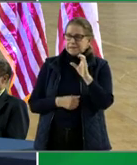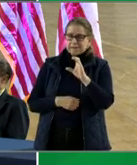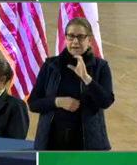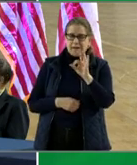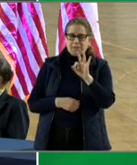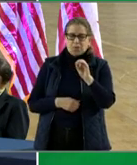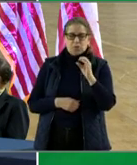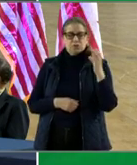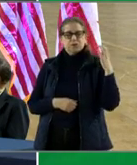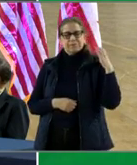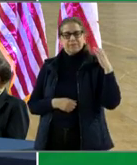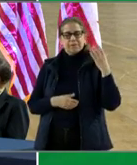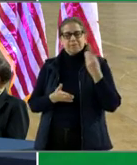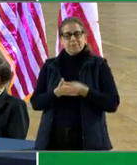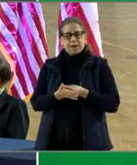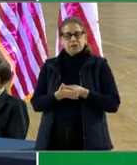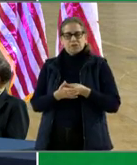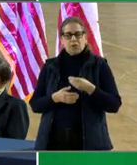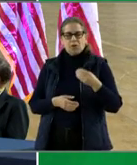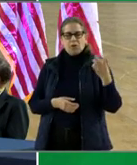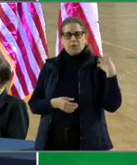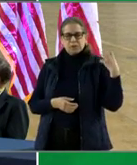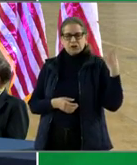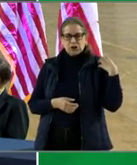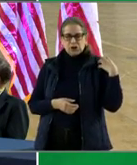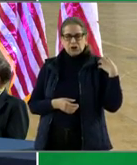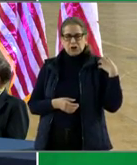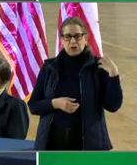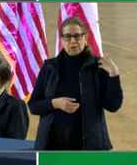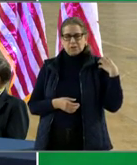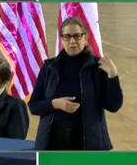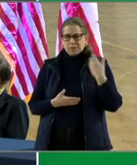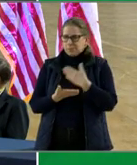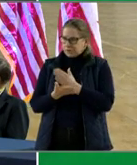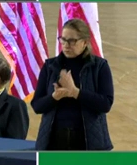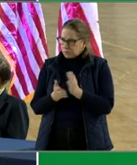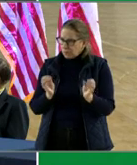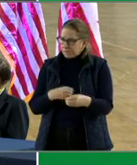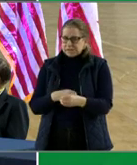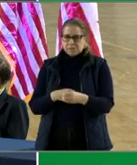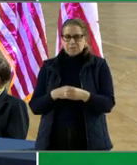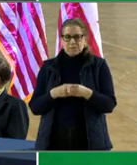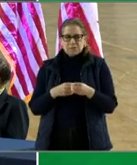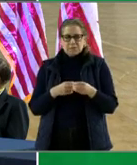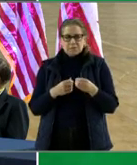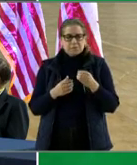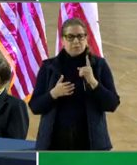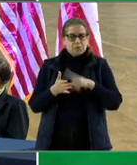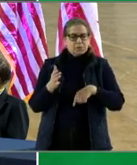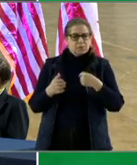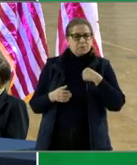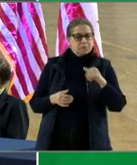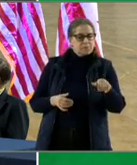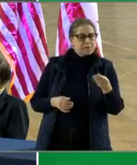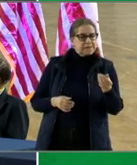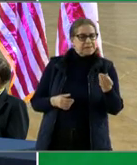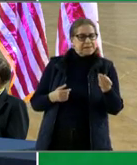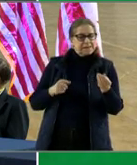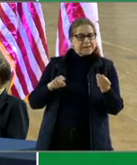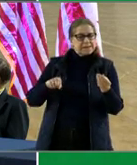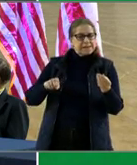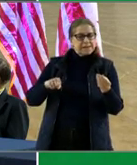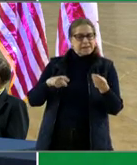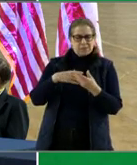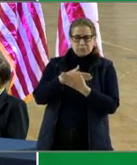administrator, my budget office, on what we will need to do for the upcoming budget. We will present a